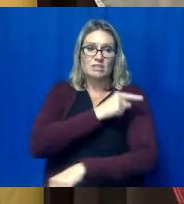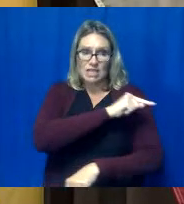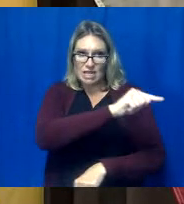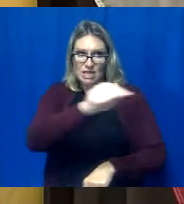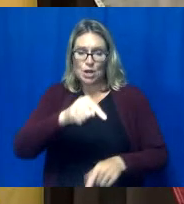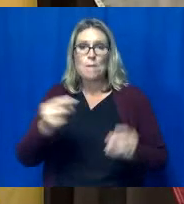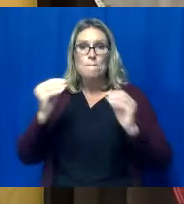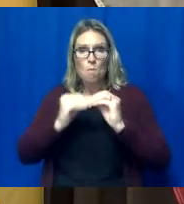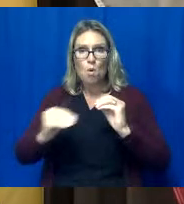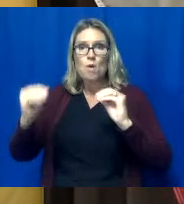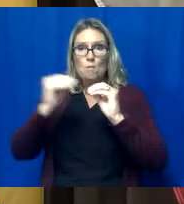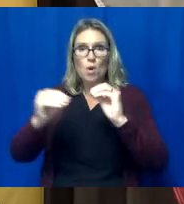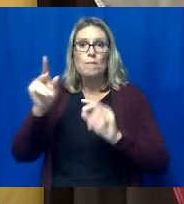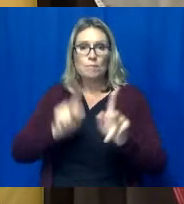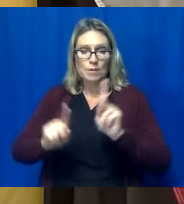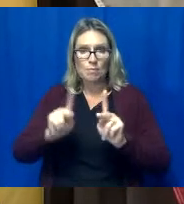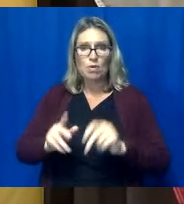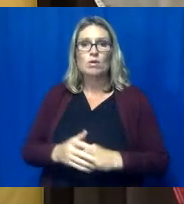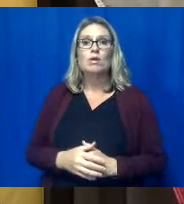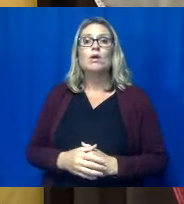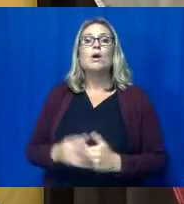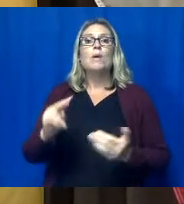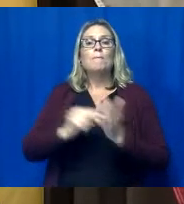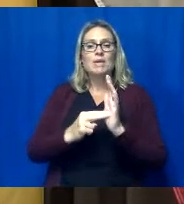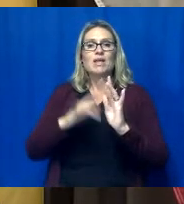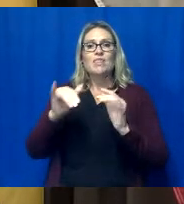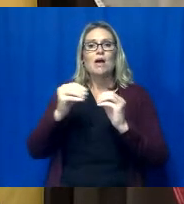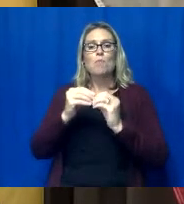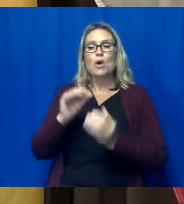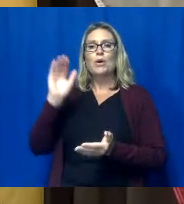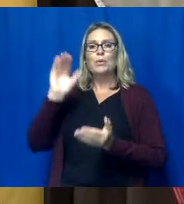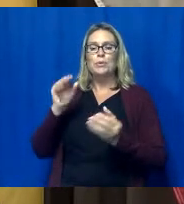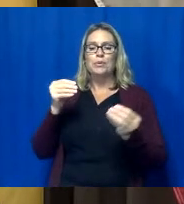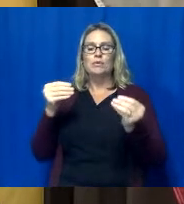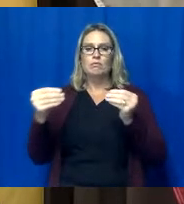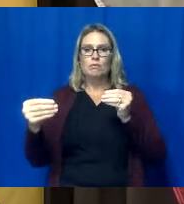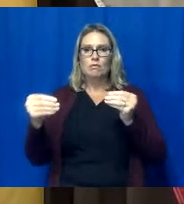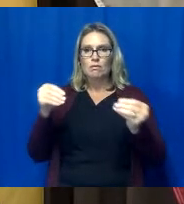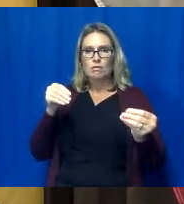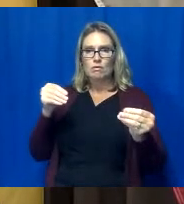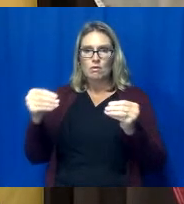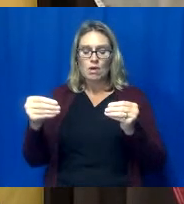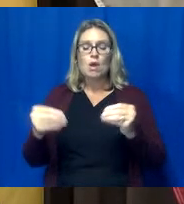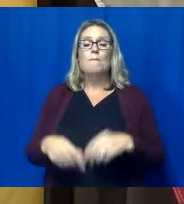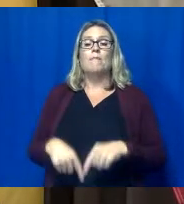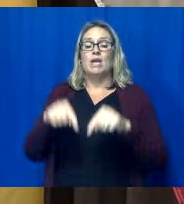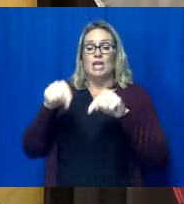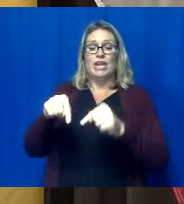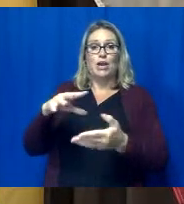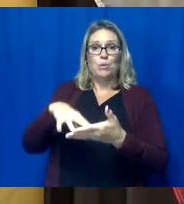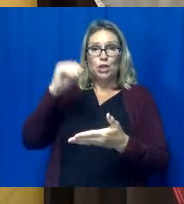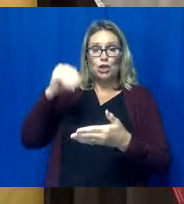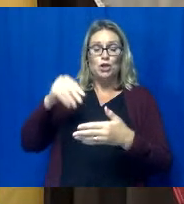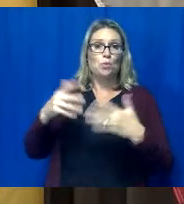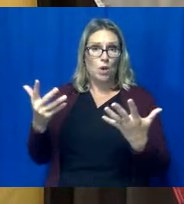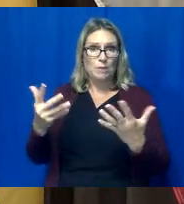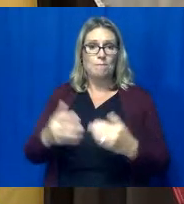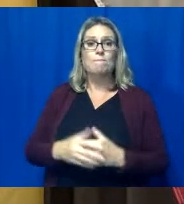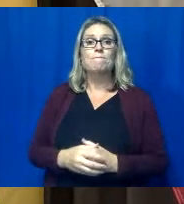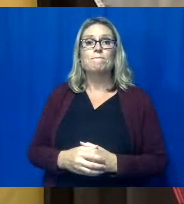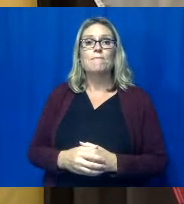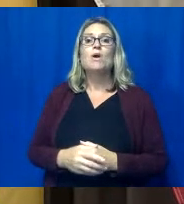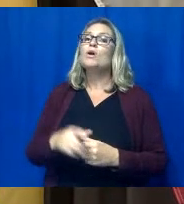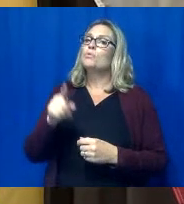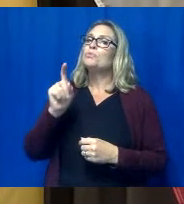can loosen that layer. But I think the big learning here is that we should continue to